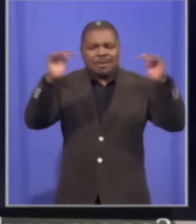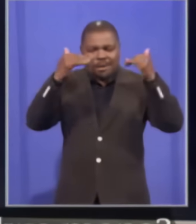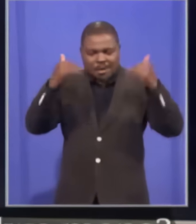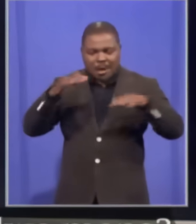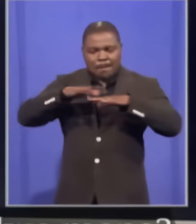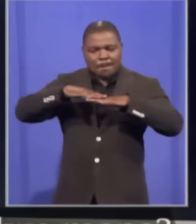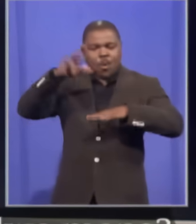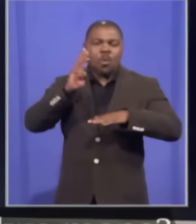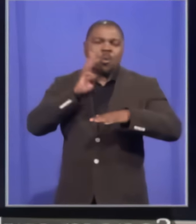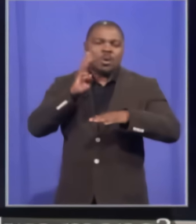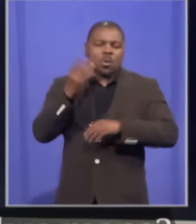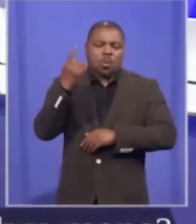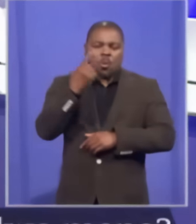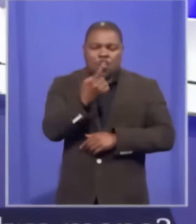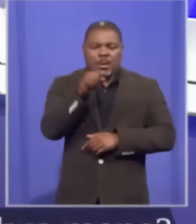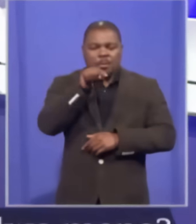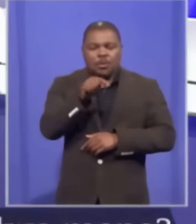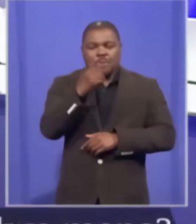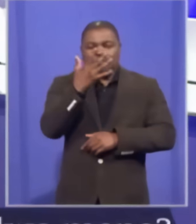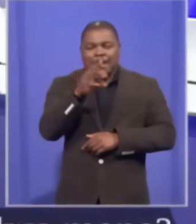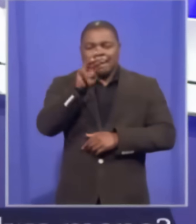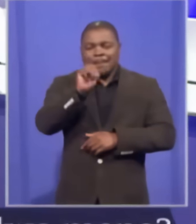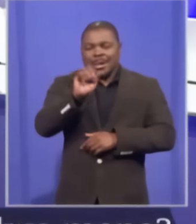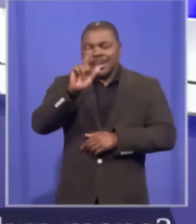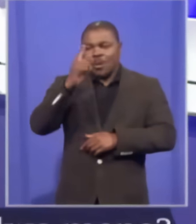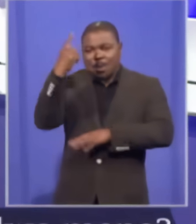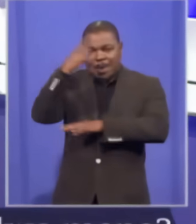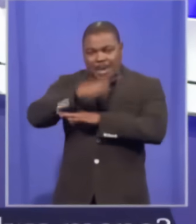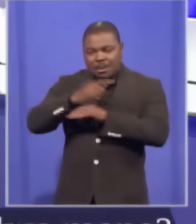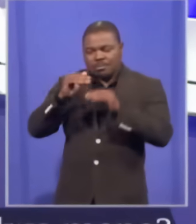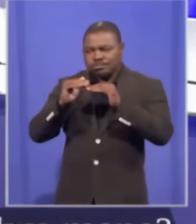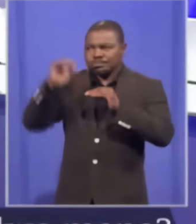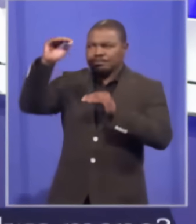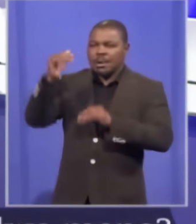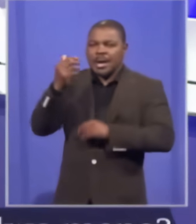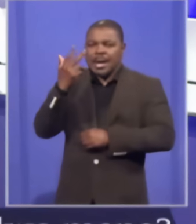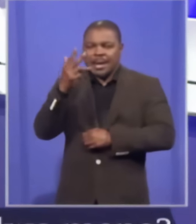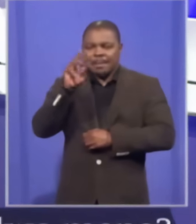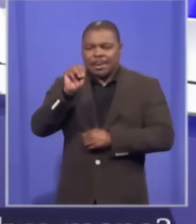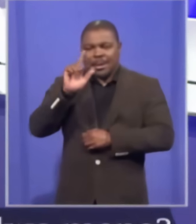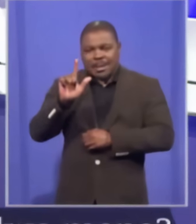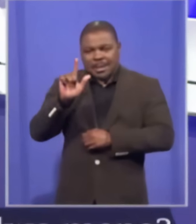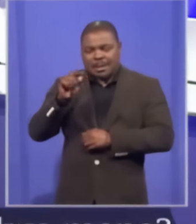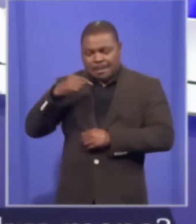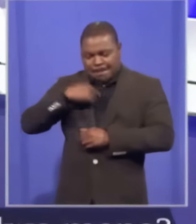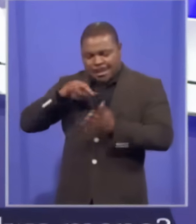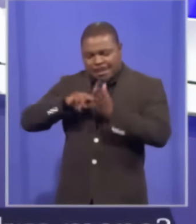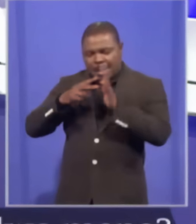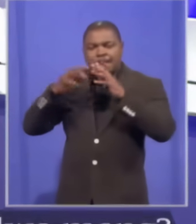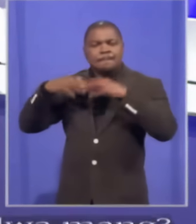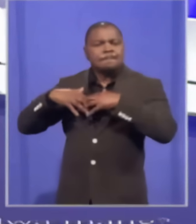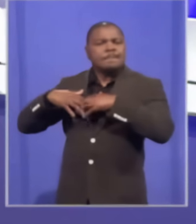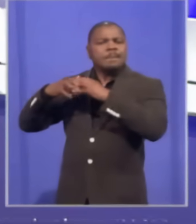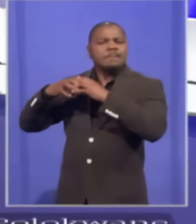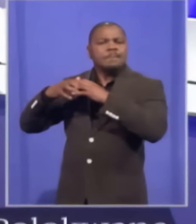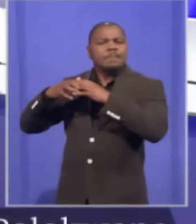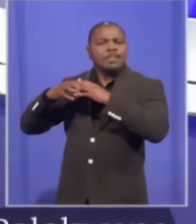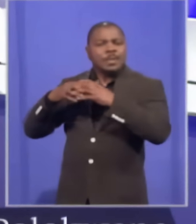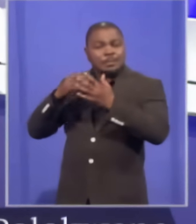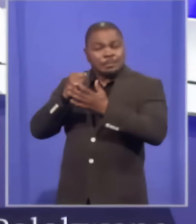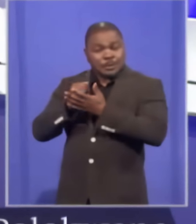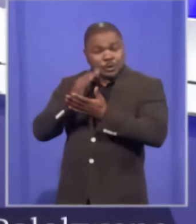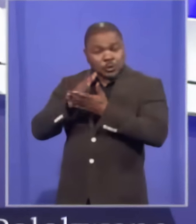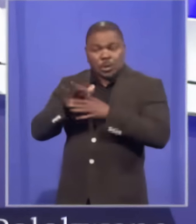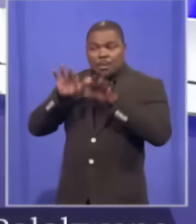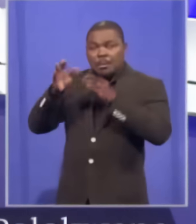go tšwa go 1.5 megaliters a day to 8 megaliters a day. Re tlile ka plane ya go leka gore bjale ka e re tseba